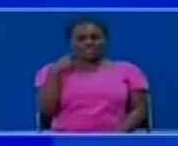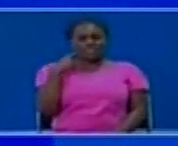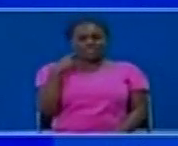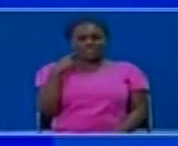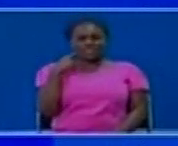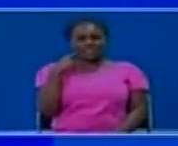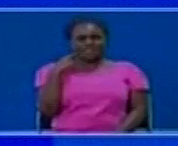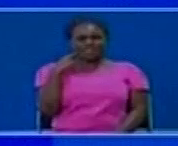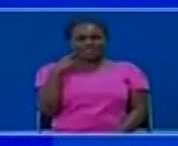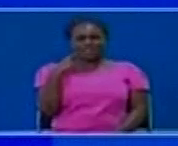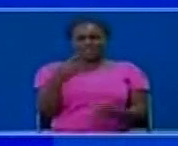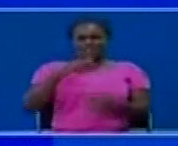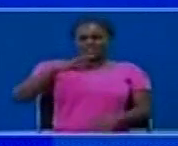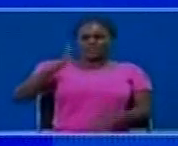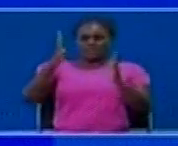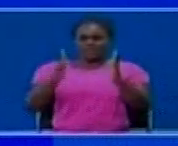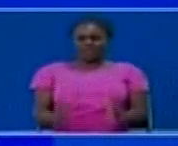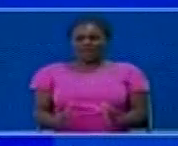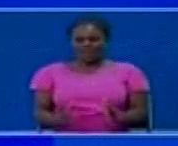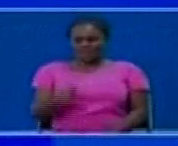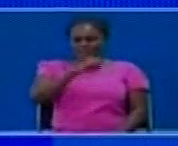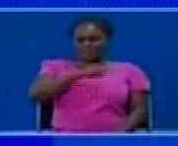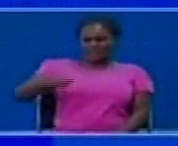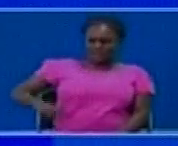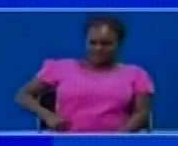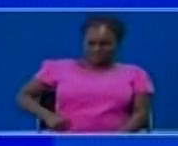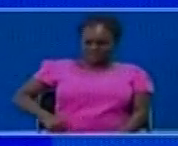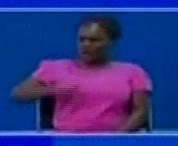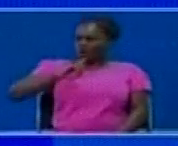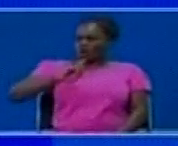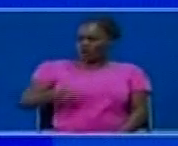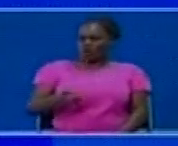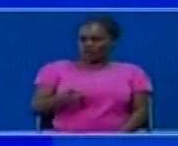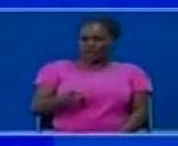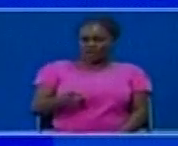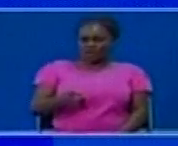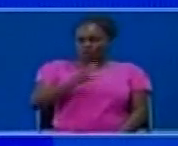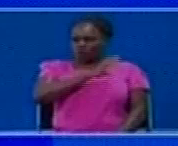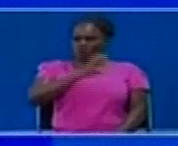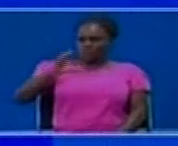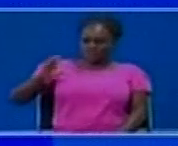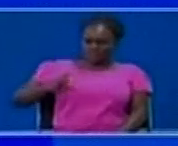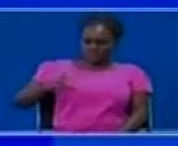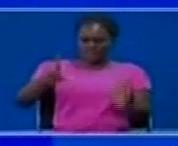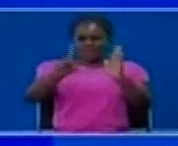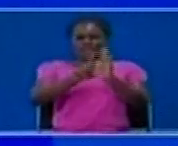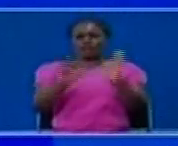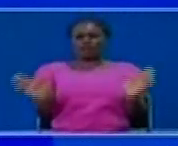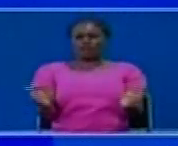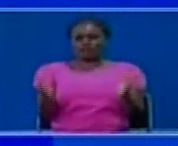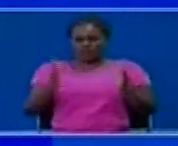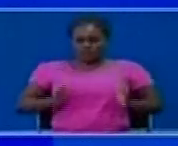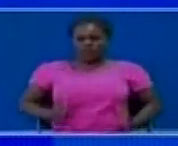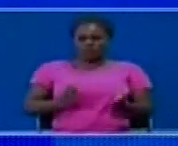Owiti. Now, Speaker of the Senate, Ekwe Ethuro, has directed the Standing Committee on Legal Affairs and Human